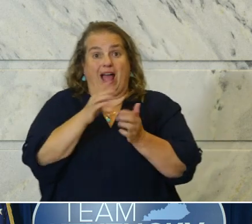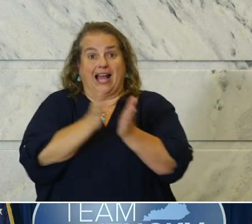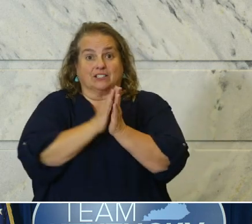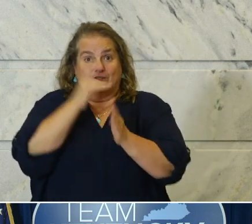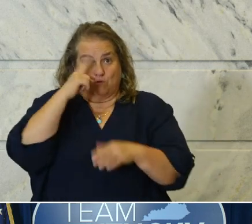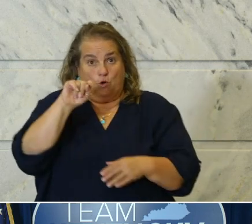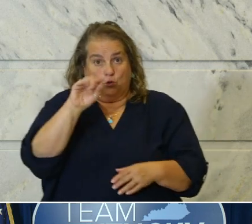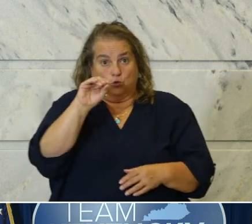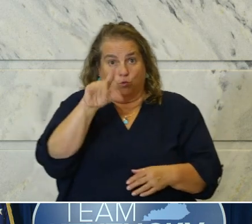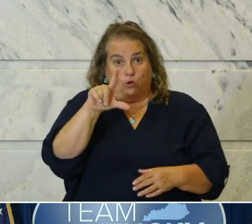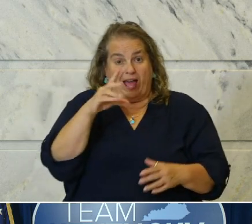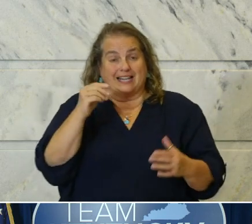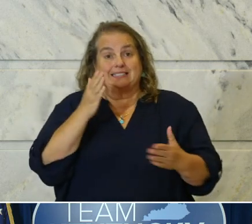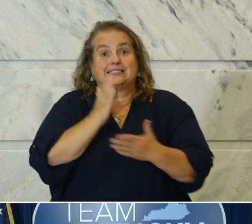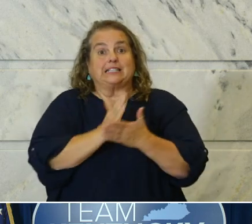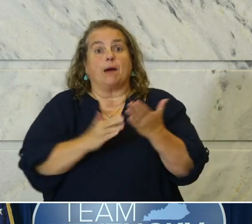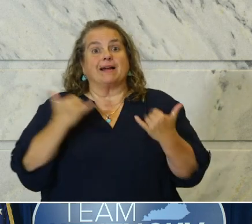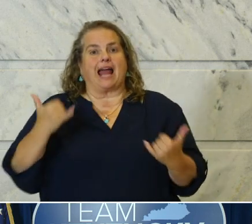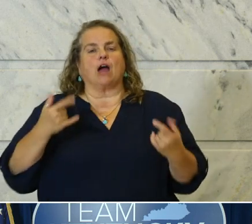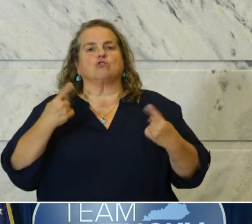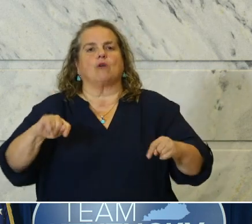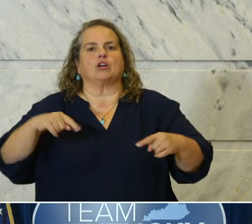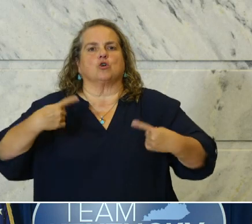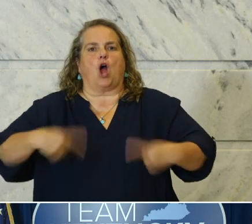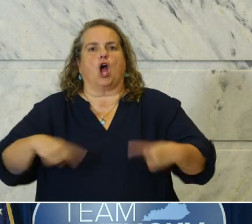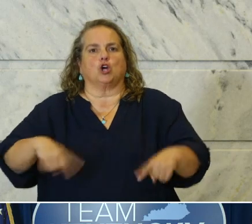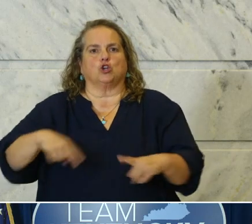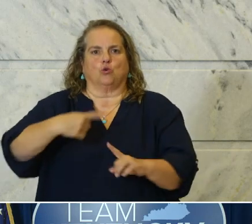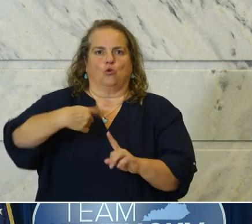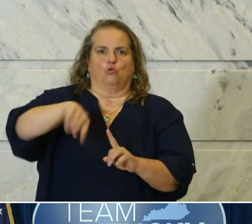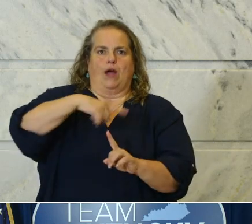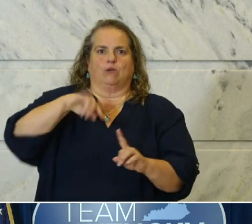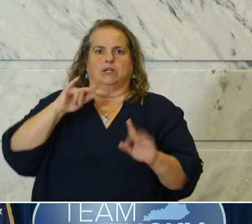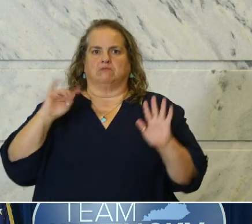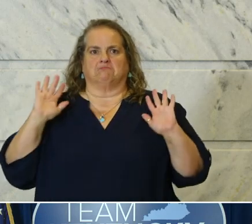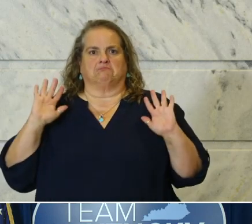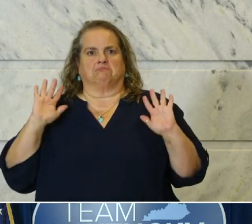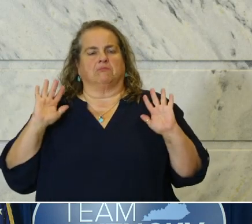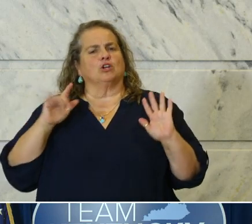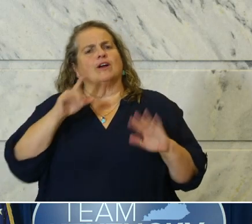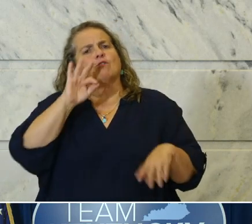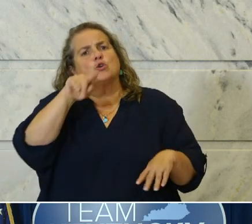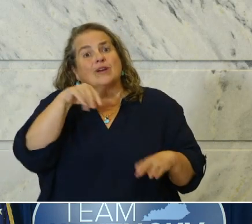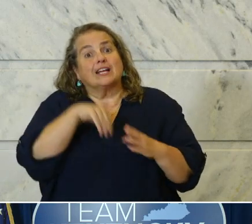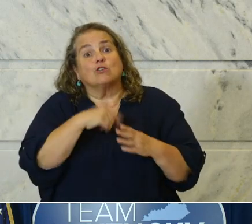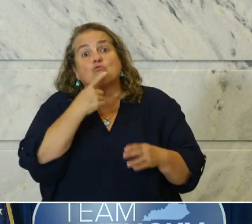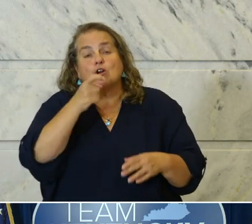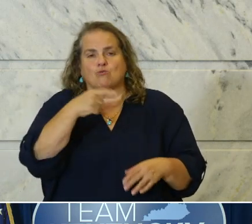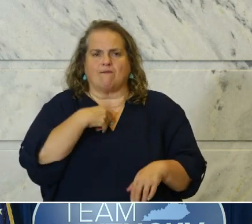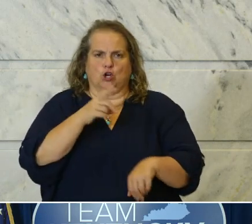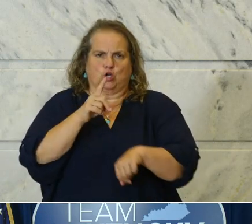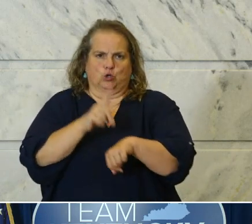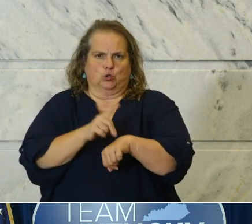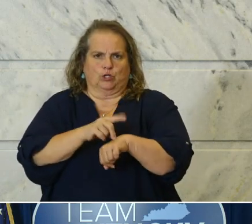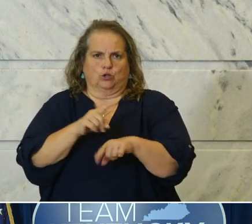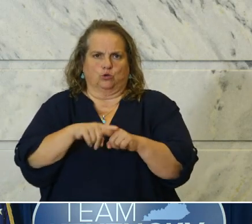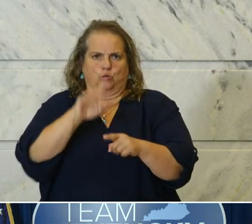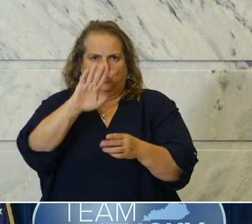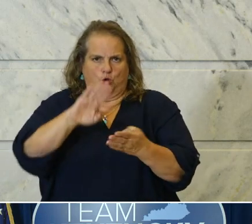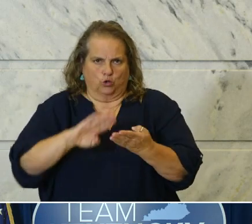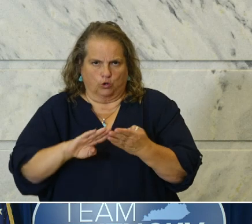and some are now trying to argue their way around it. If you're in red, you have a duty to your community,